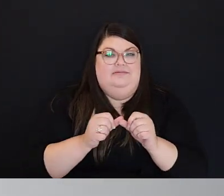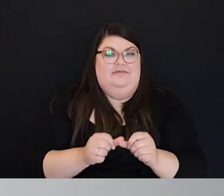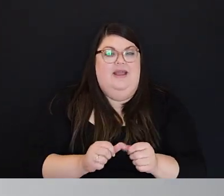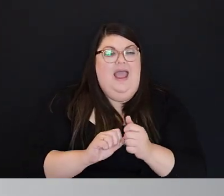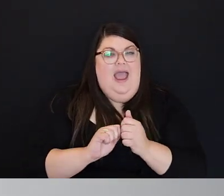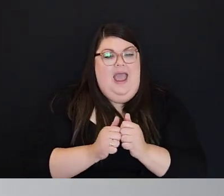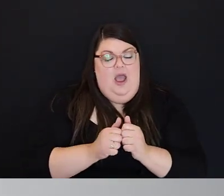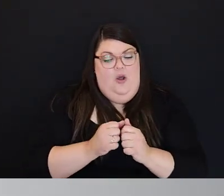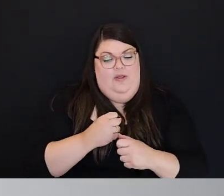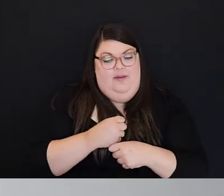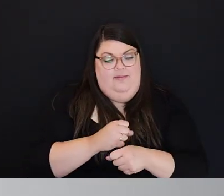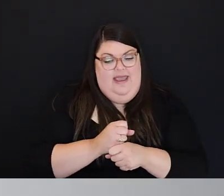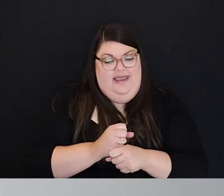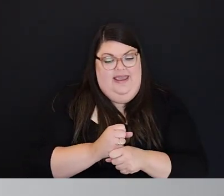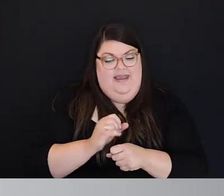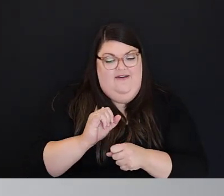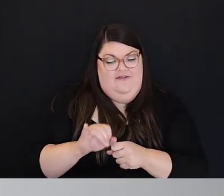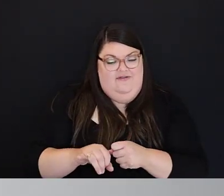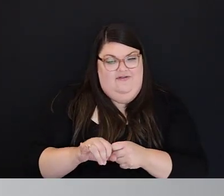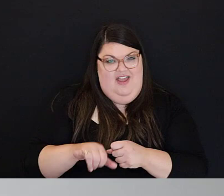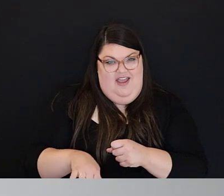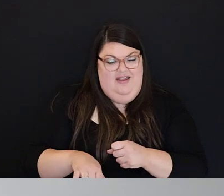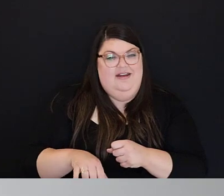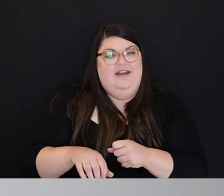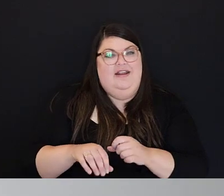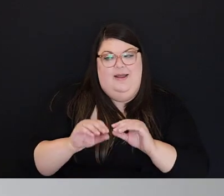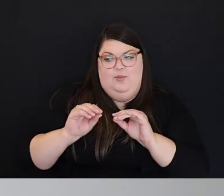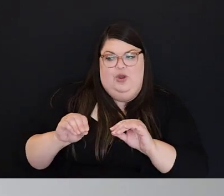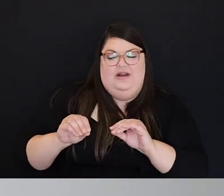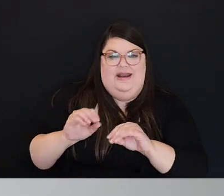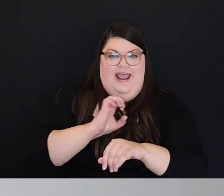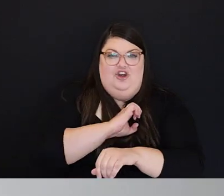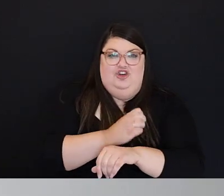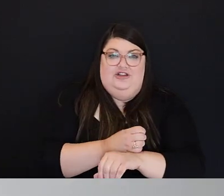the making of them put this energy. So if there